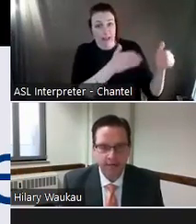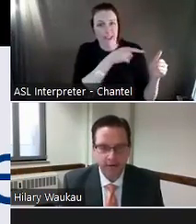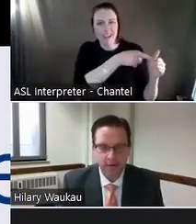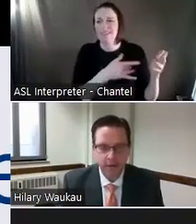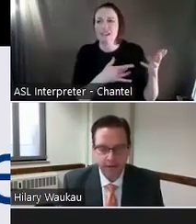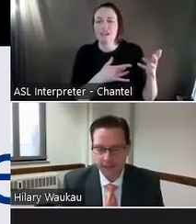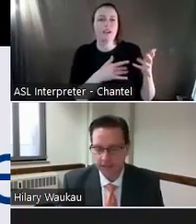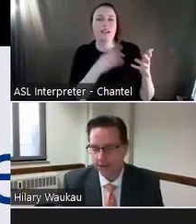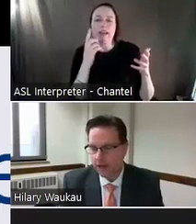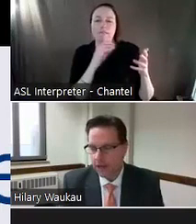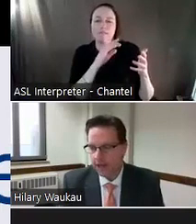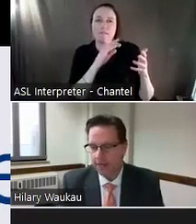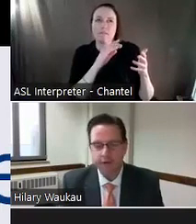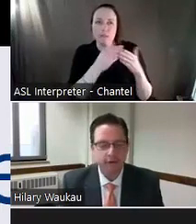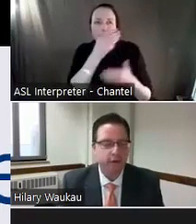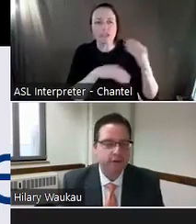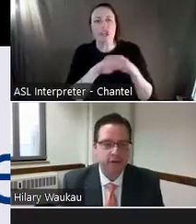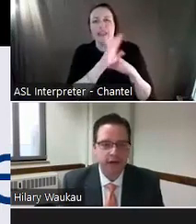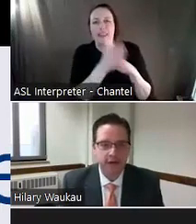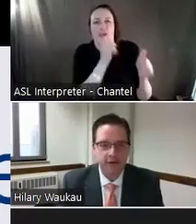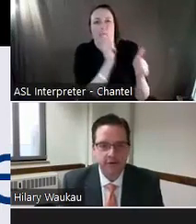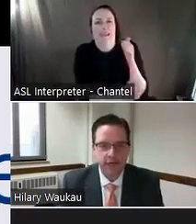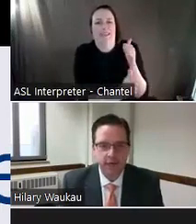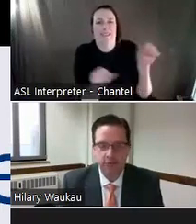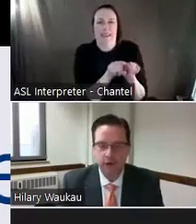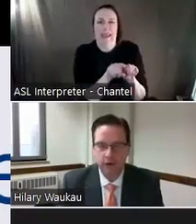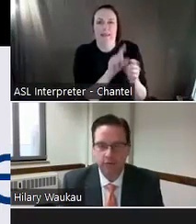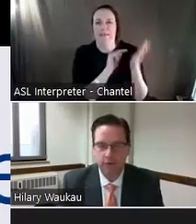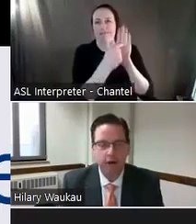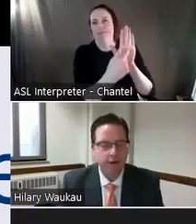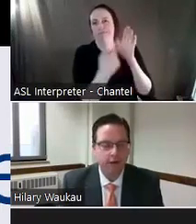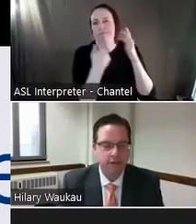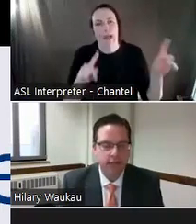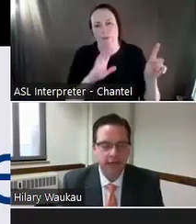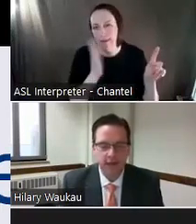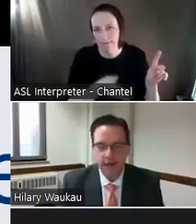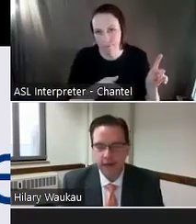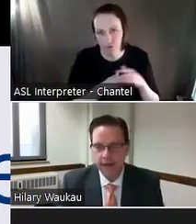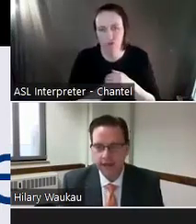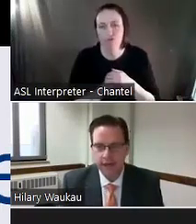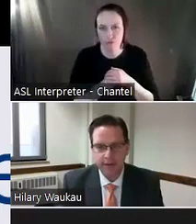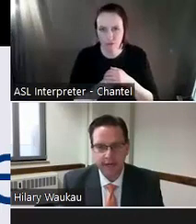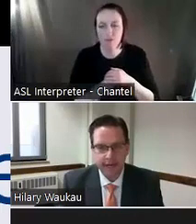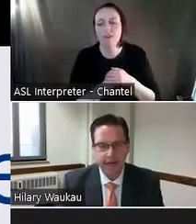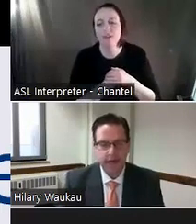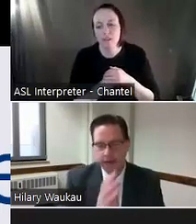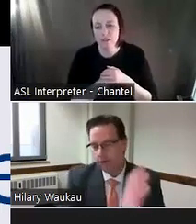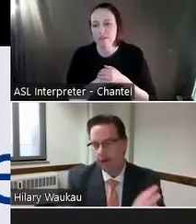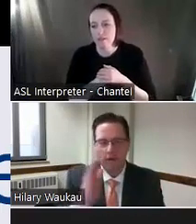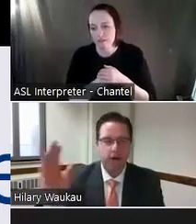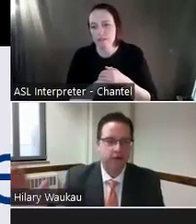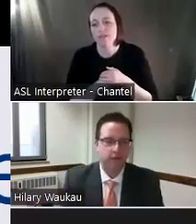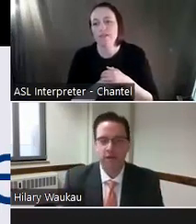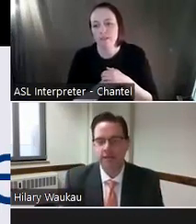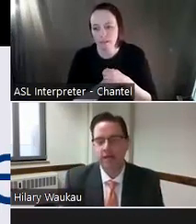way the governor proposes it. So even on those scenarios, rarely do you see just everything taken, you know,